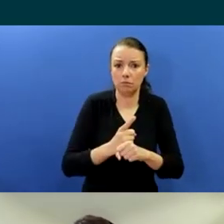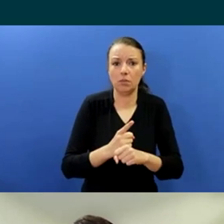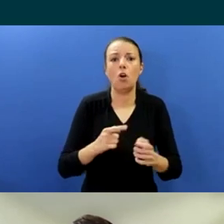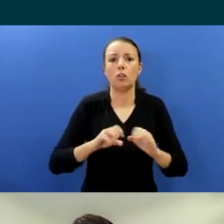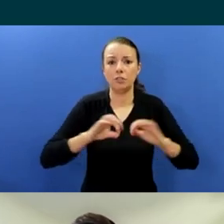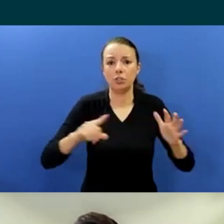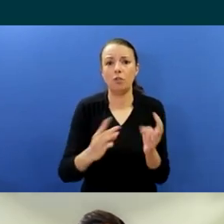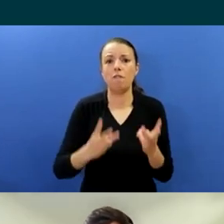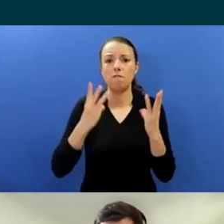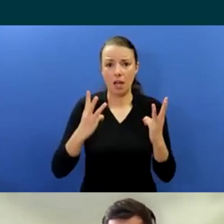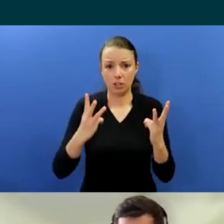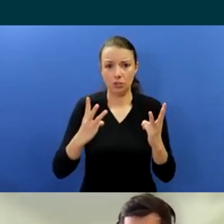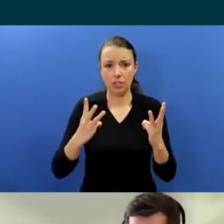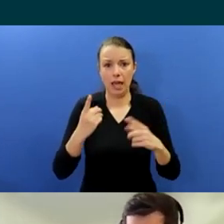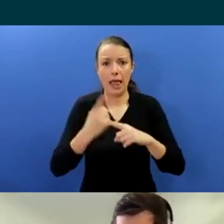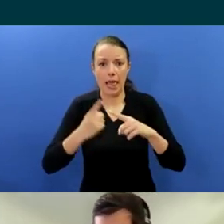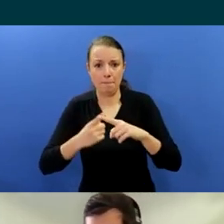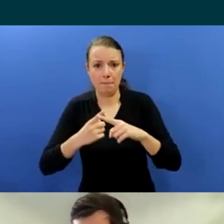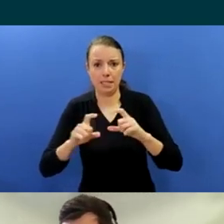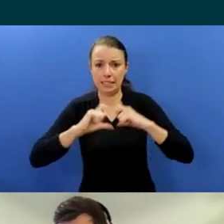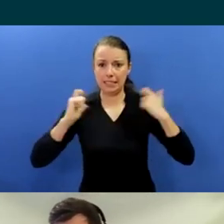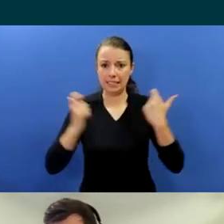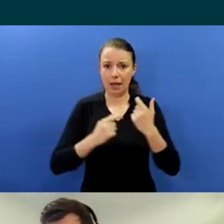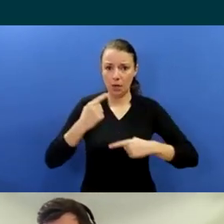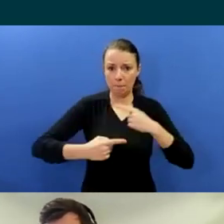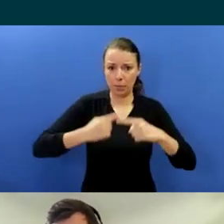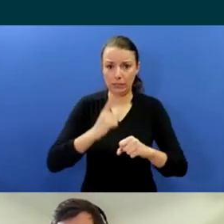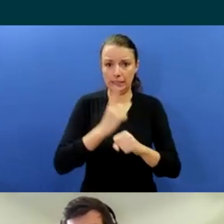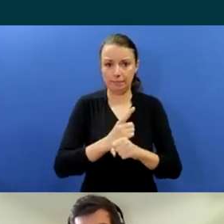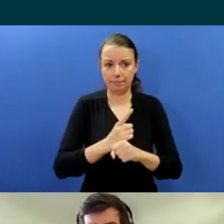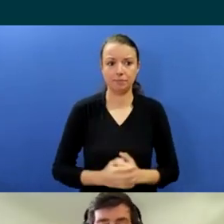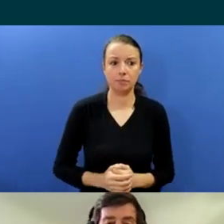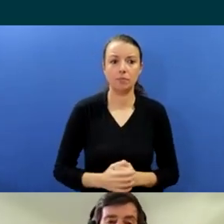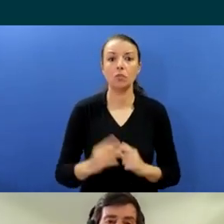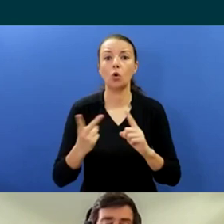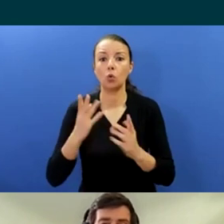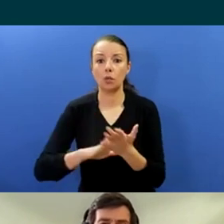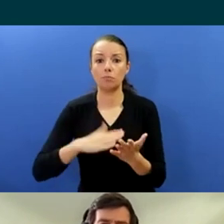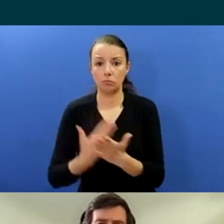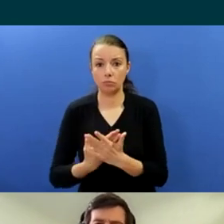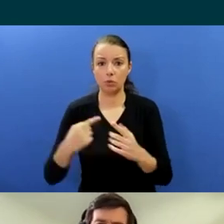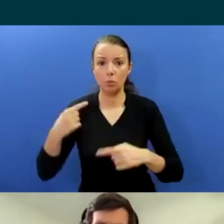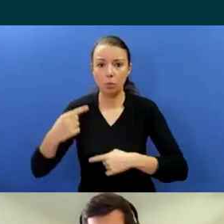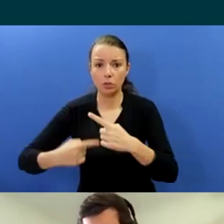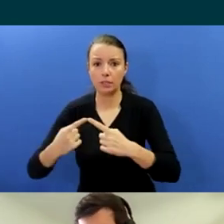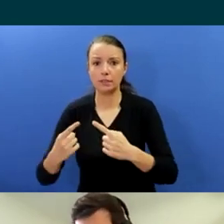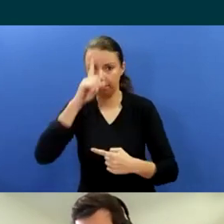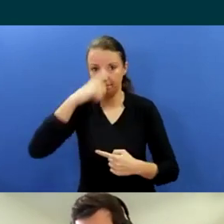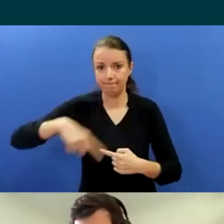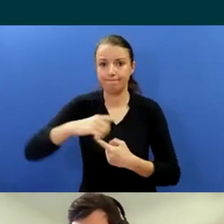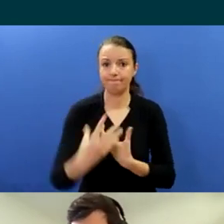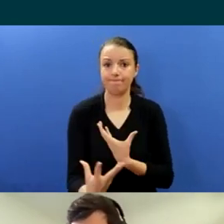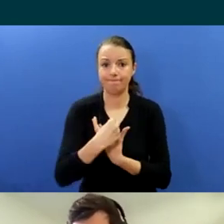The second example is a participatory process to develop a new aging strategy for the city of Zurich. It's about 5